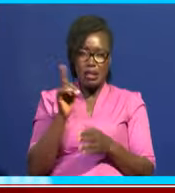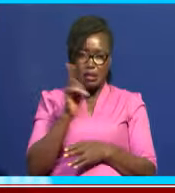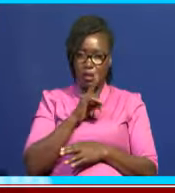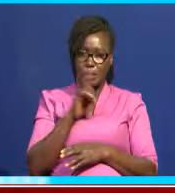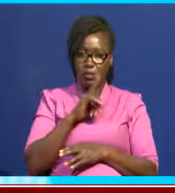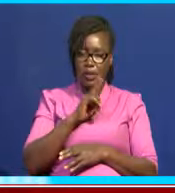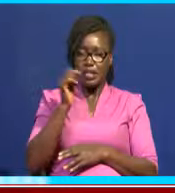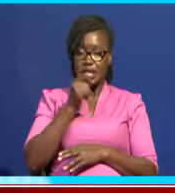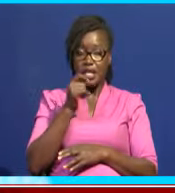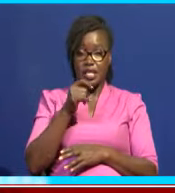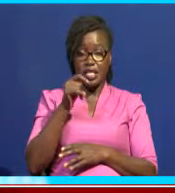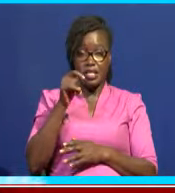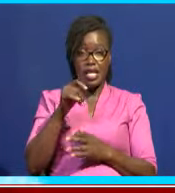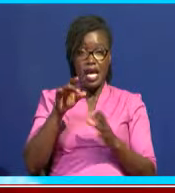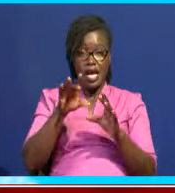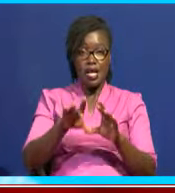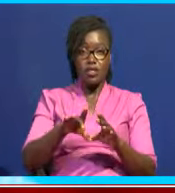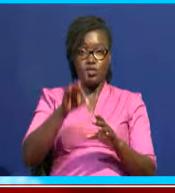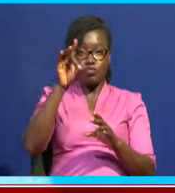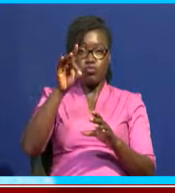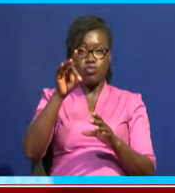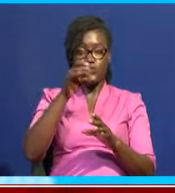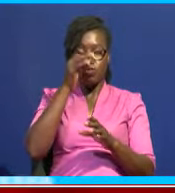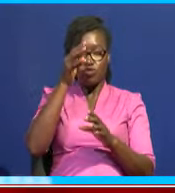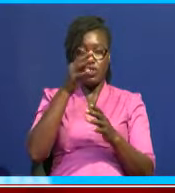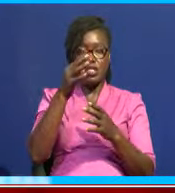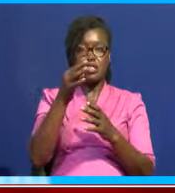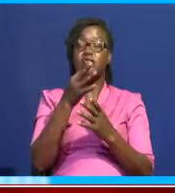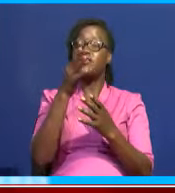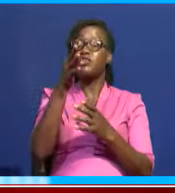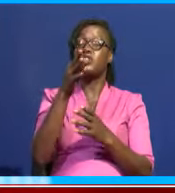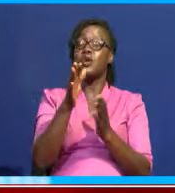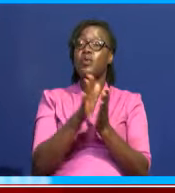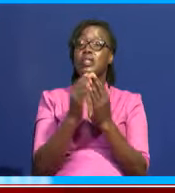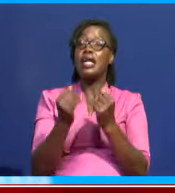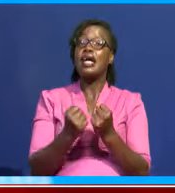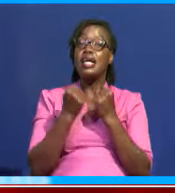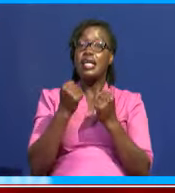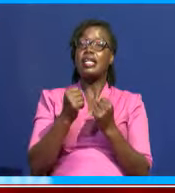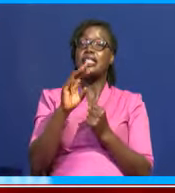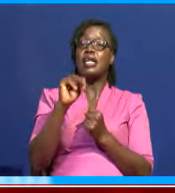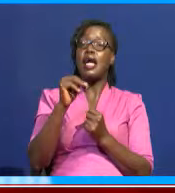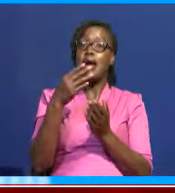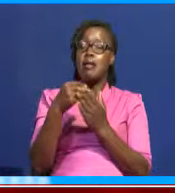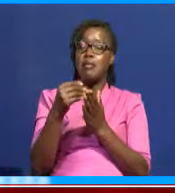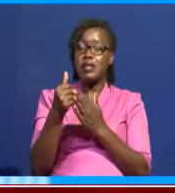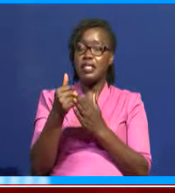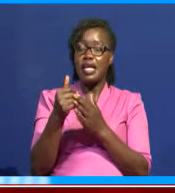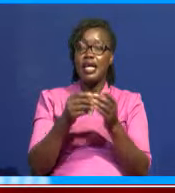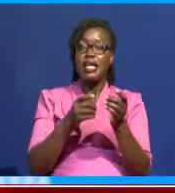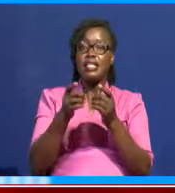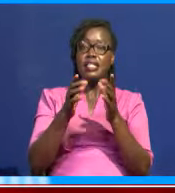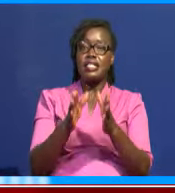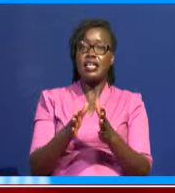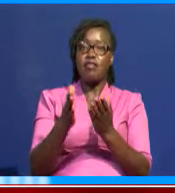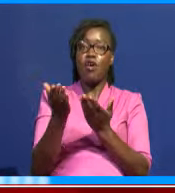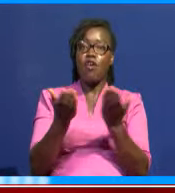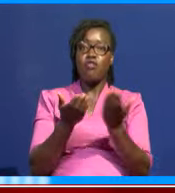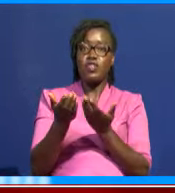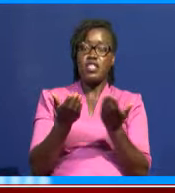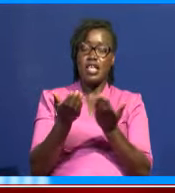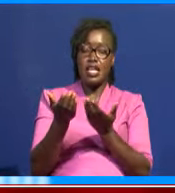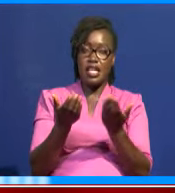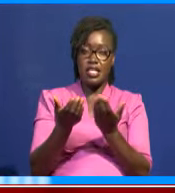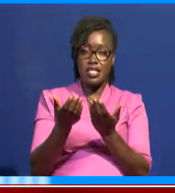Kenya opted to face the future with courage, and M-Pesa became the legendary driver of trade and